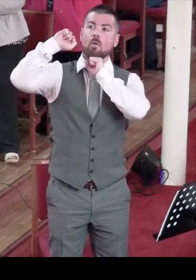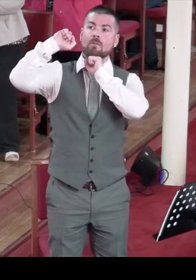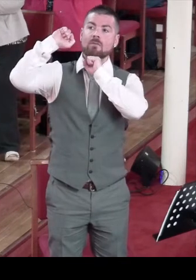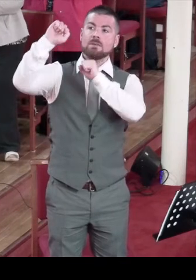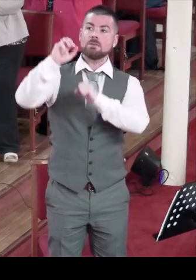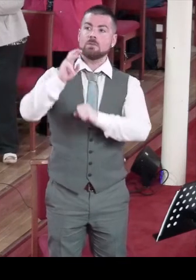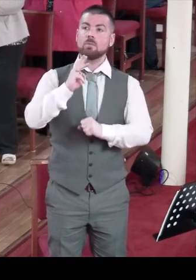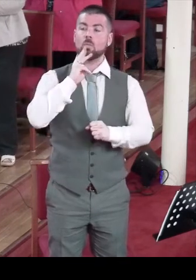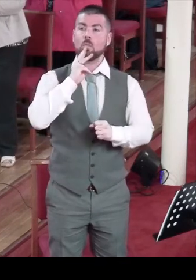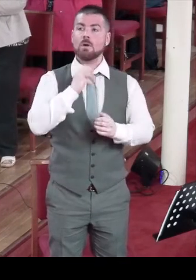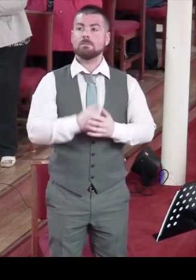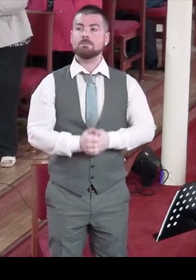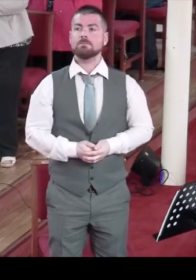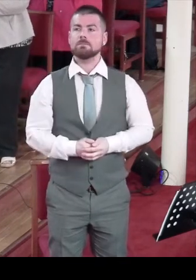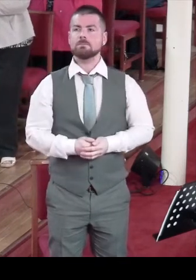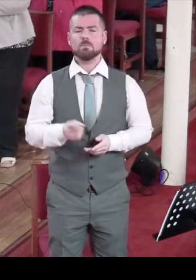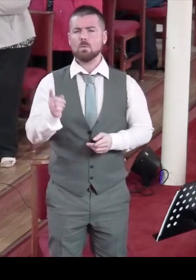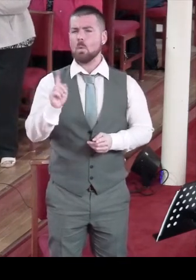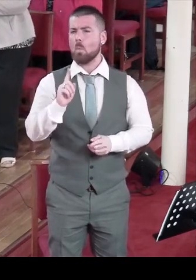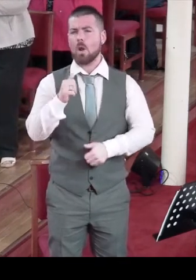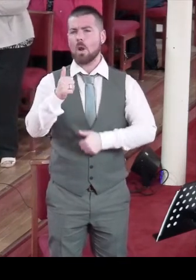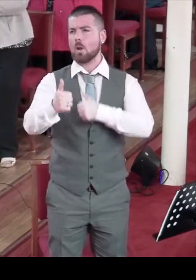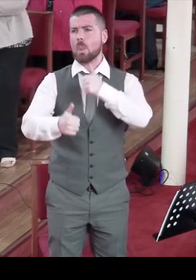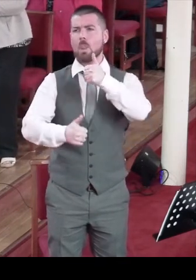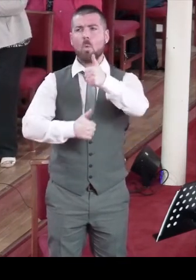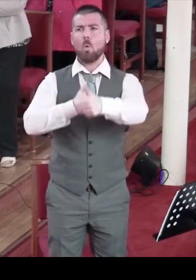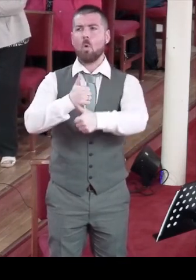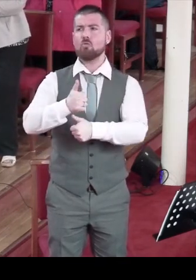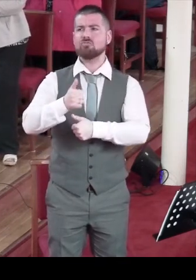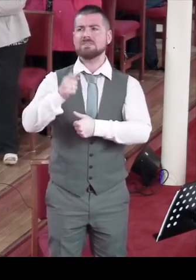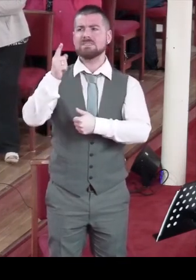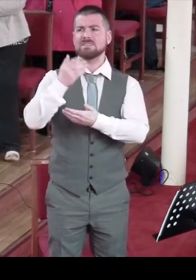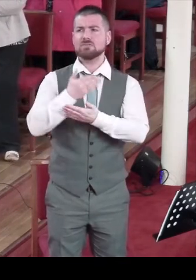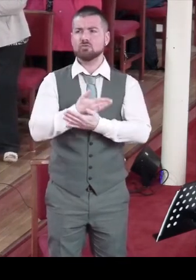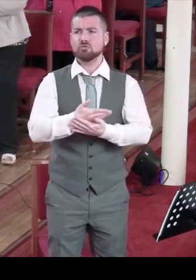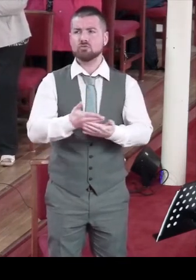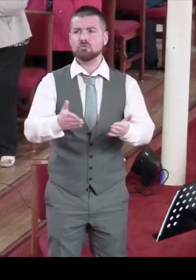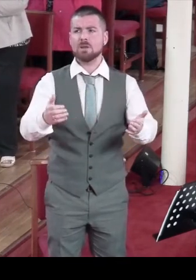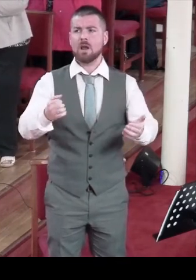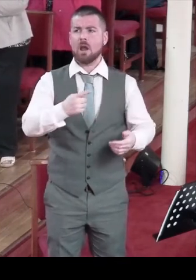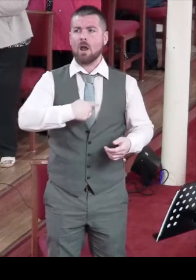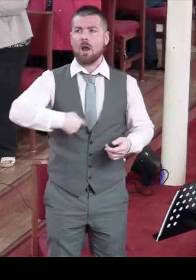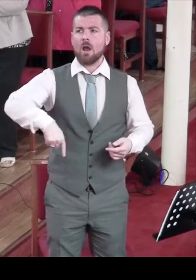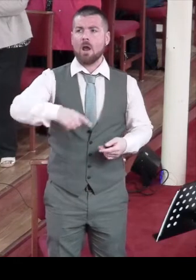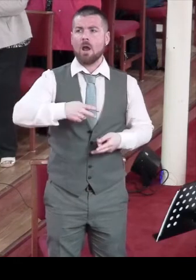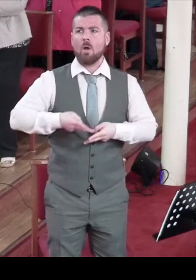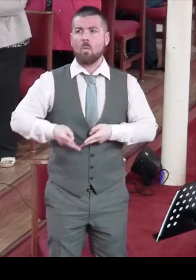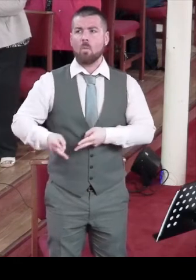Thank you.